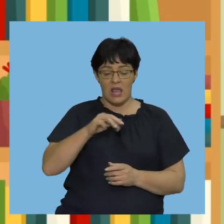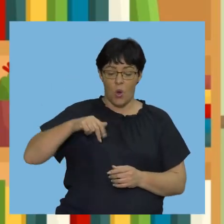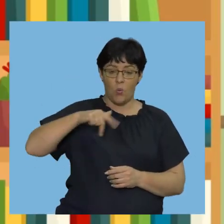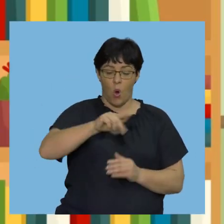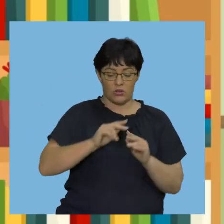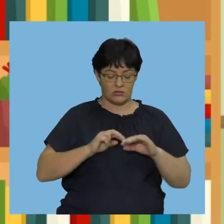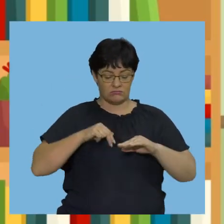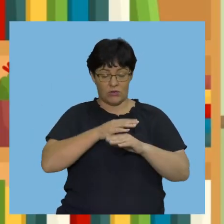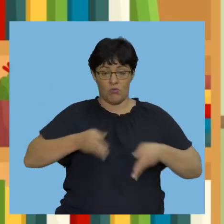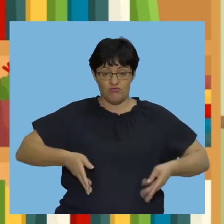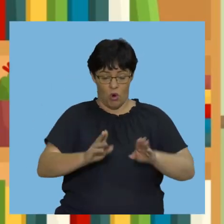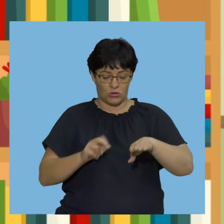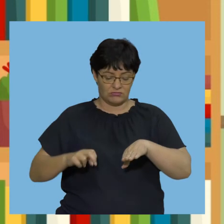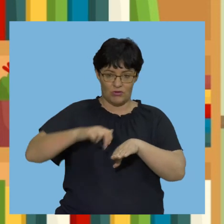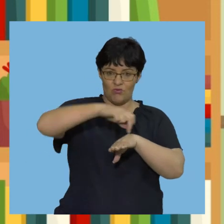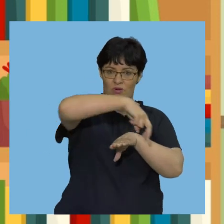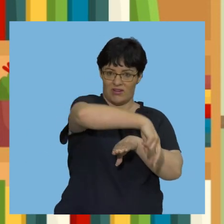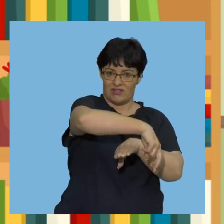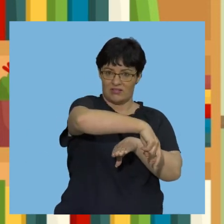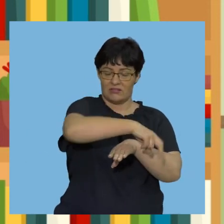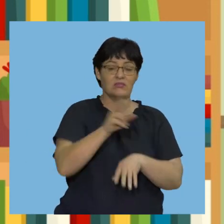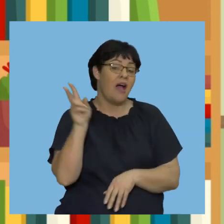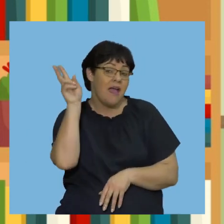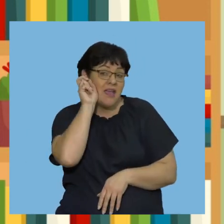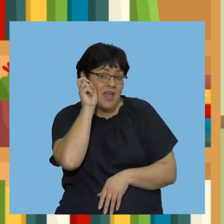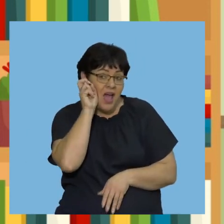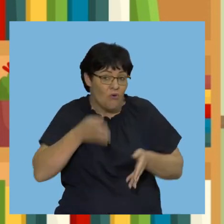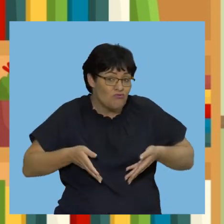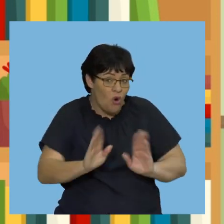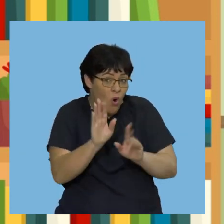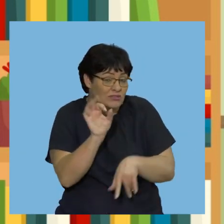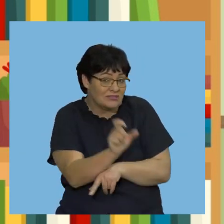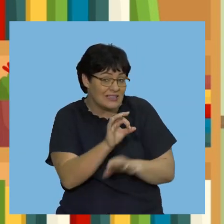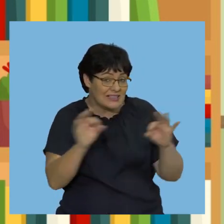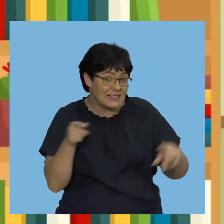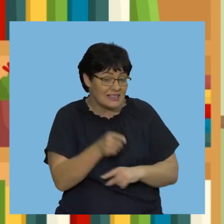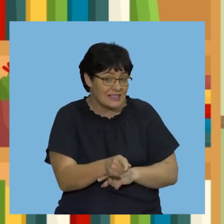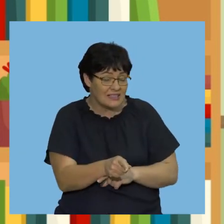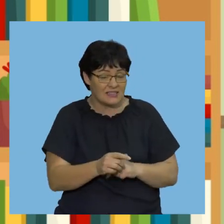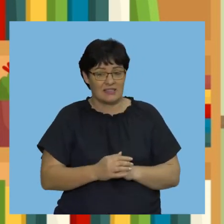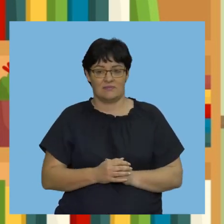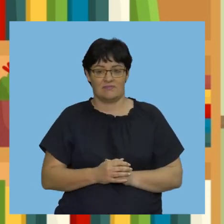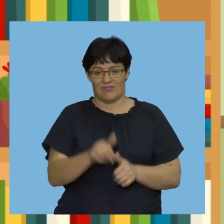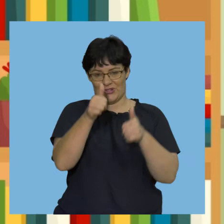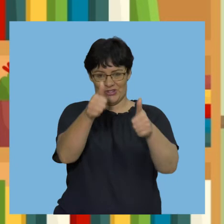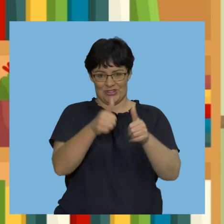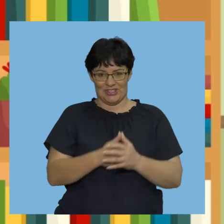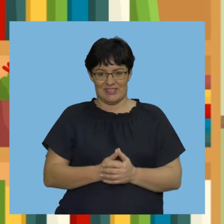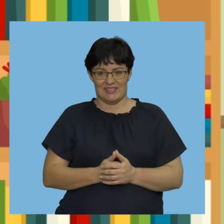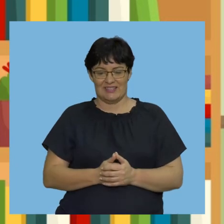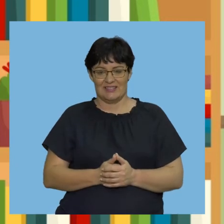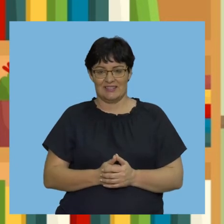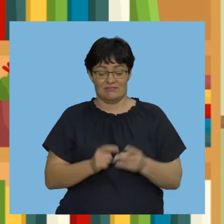walked across the road. Did you hear the word road in that sentence? Good. Listen to the